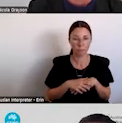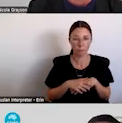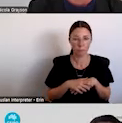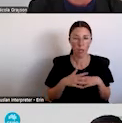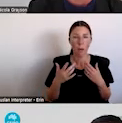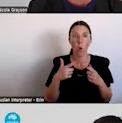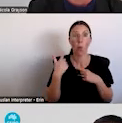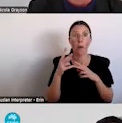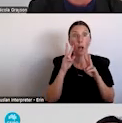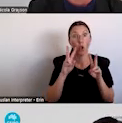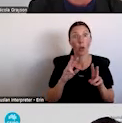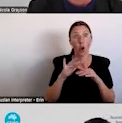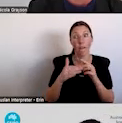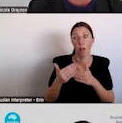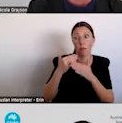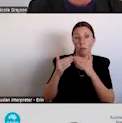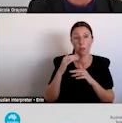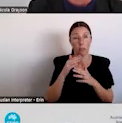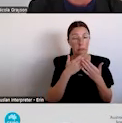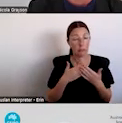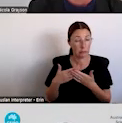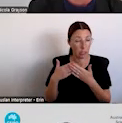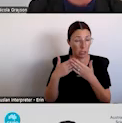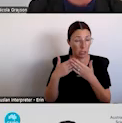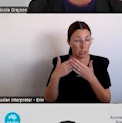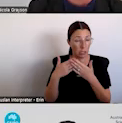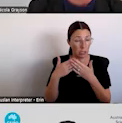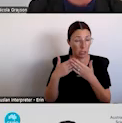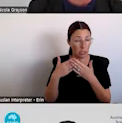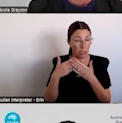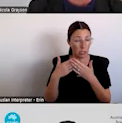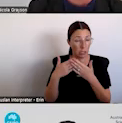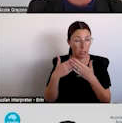studies, we're trying to understand this cost. We will inform where